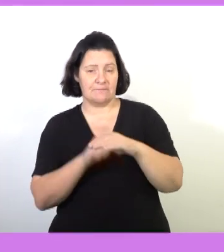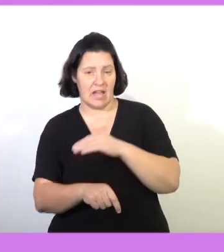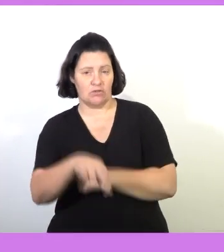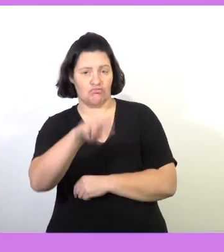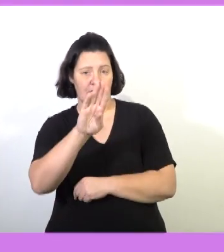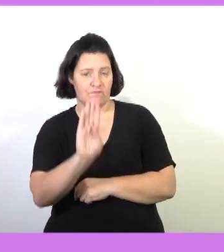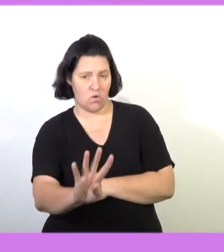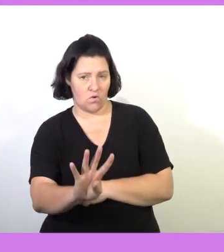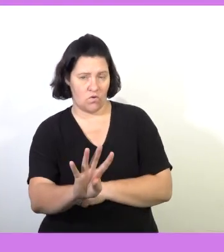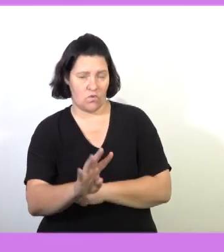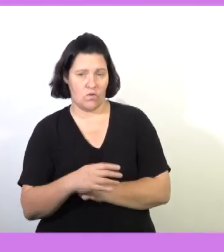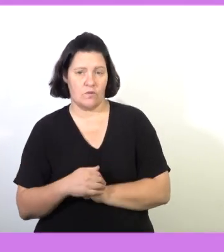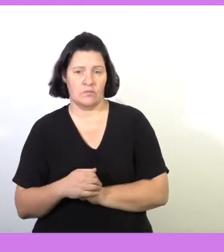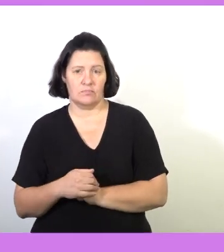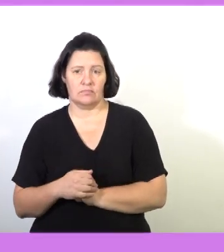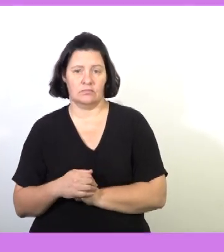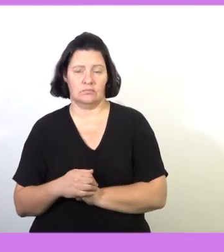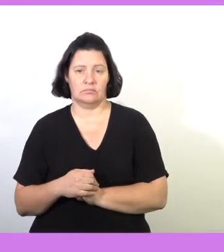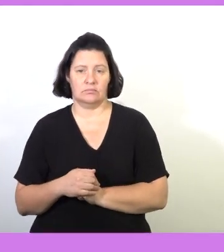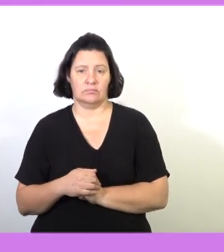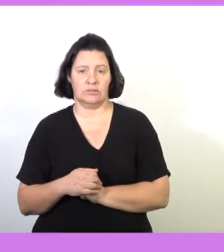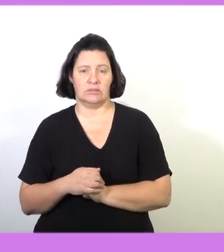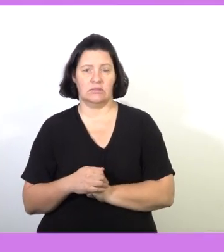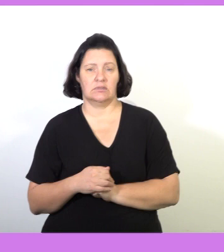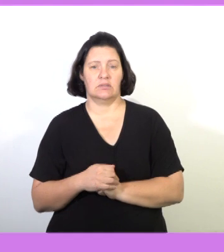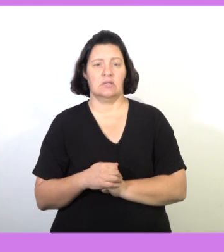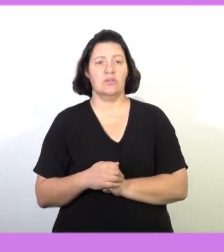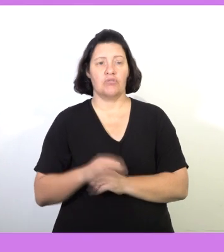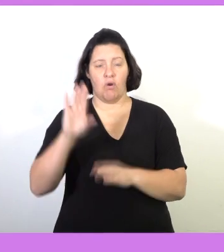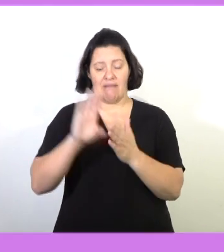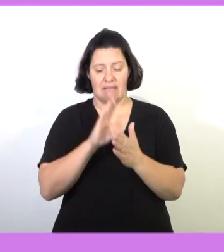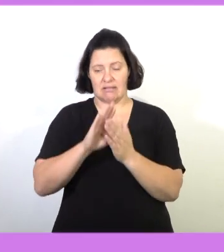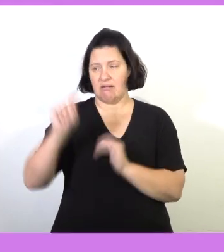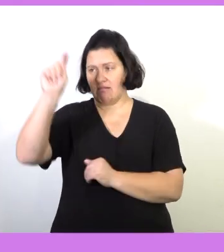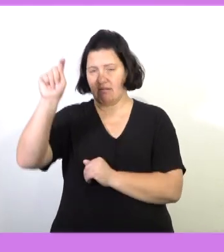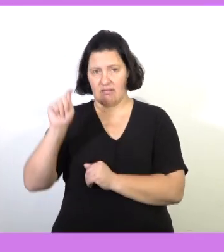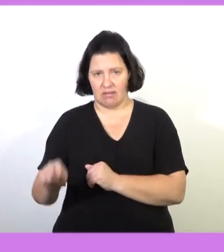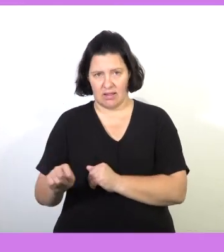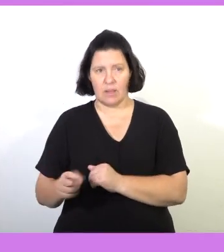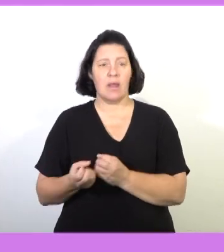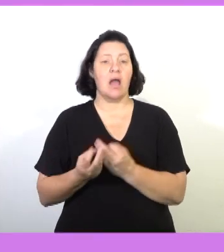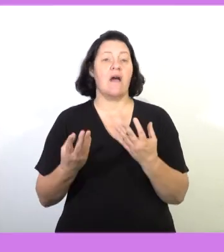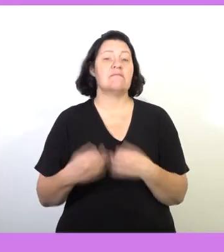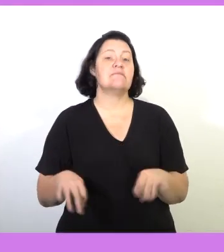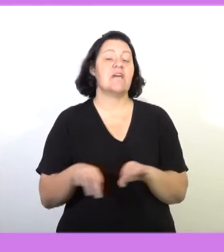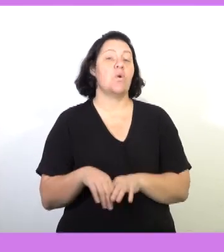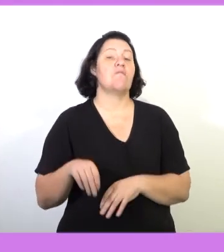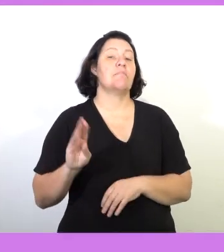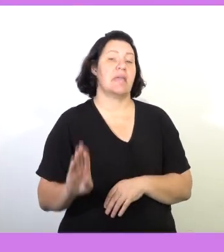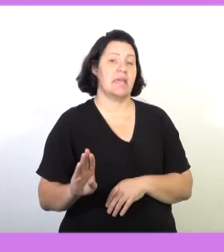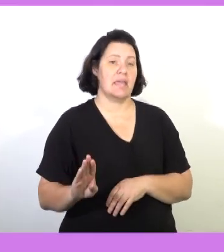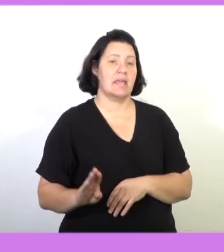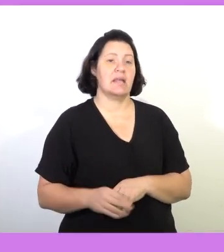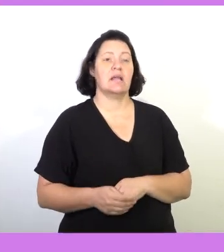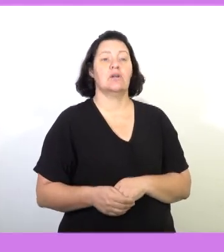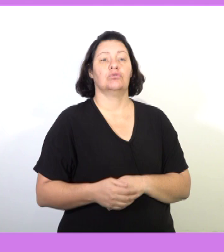we divide this by 4 rand. And then this side, these two are going to cancel one another. It will give us the value of